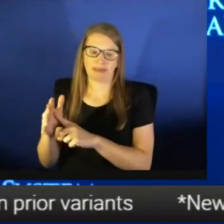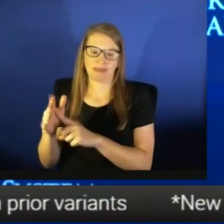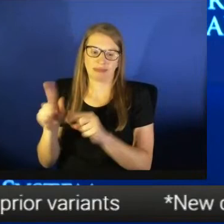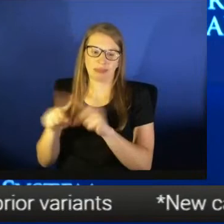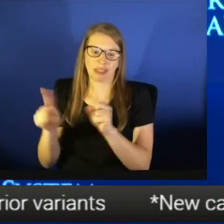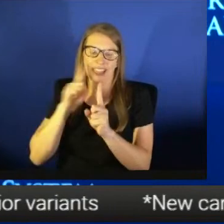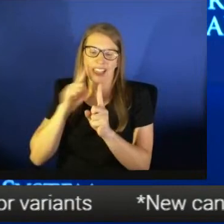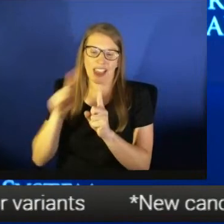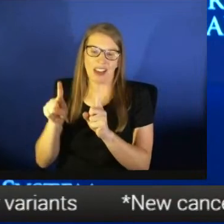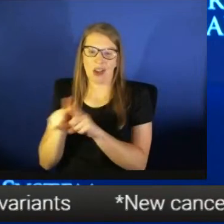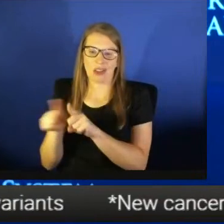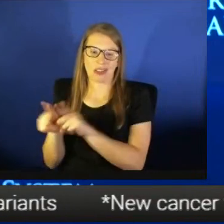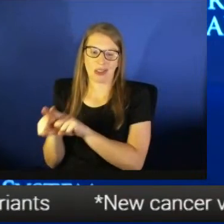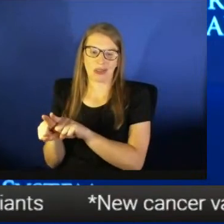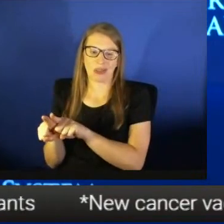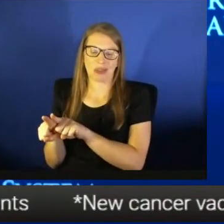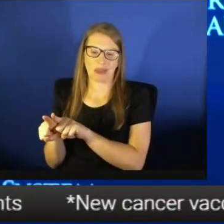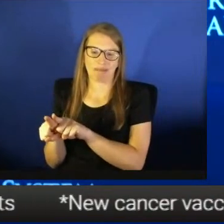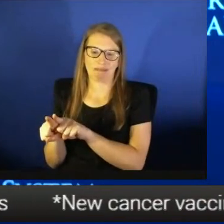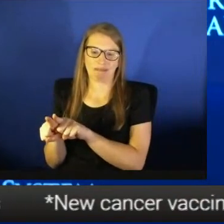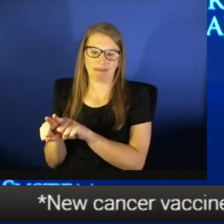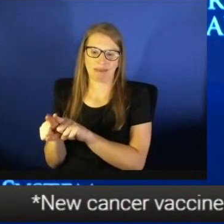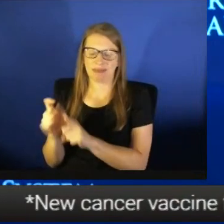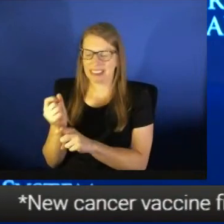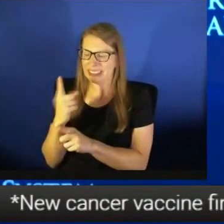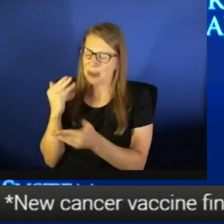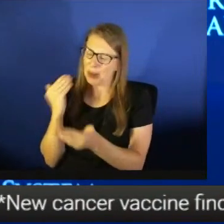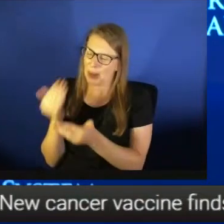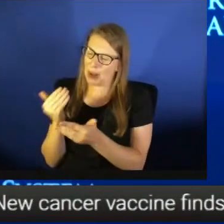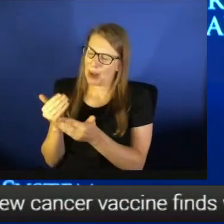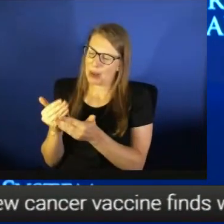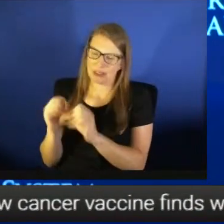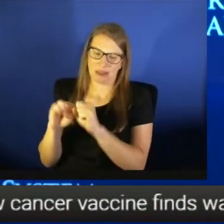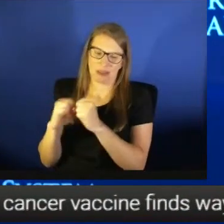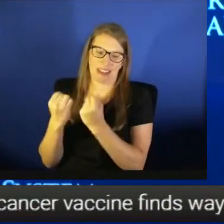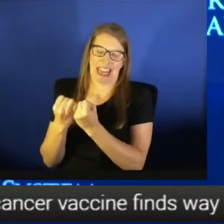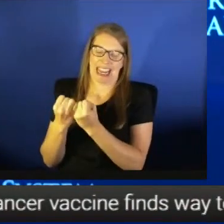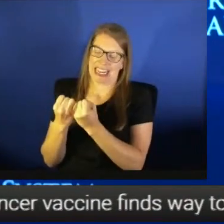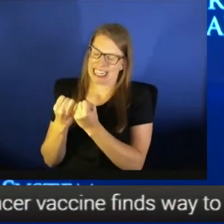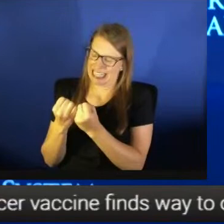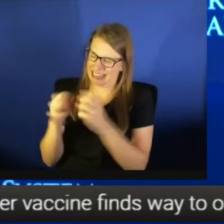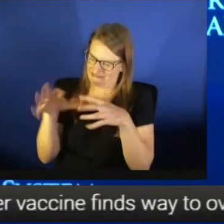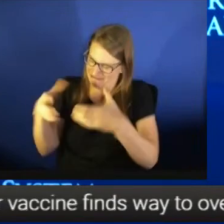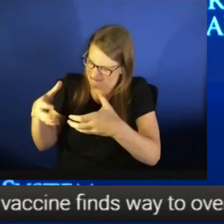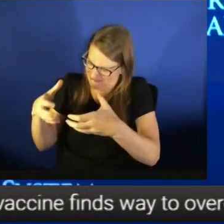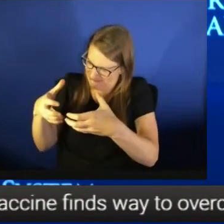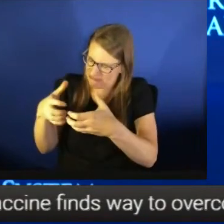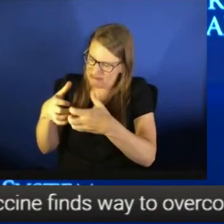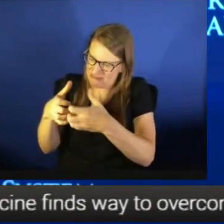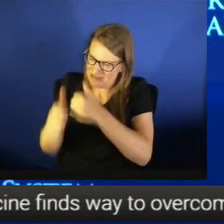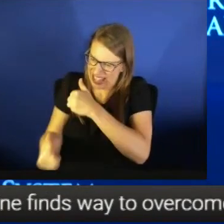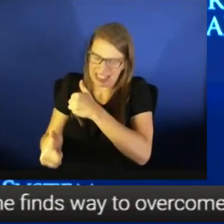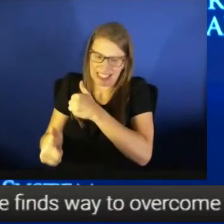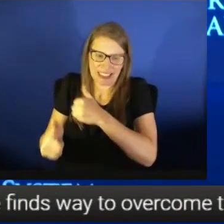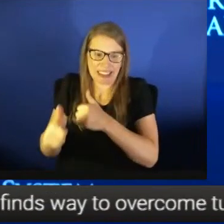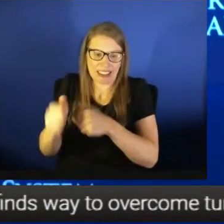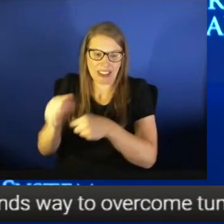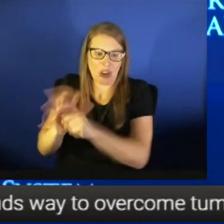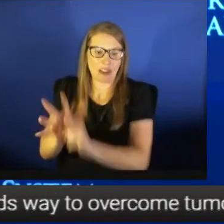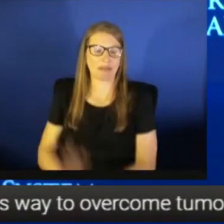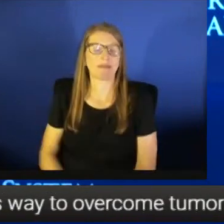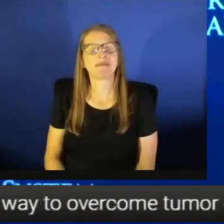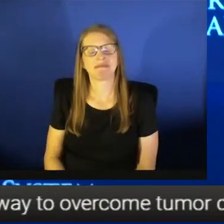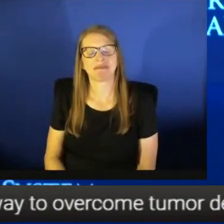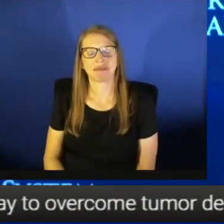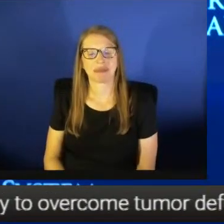that understanding we're so close as a greater society to getting past this epidemic, I just